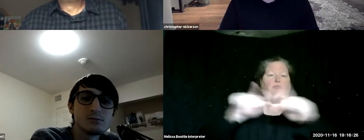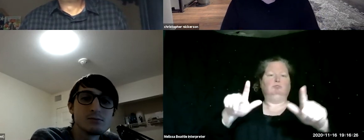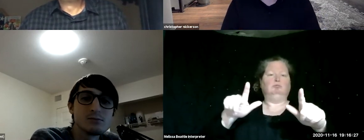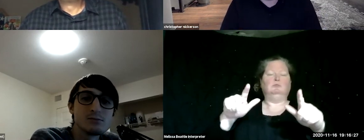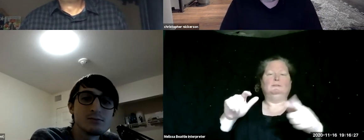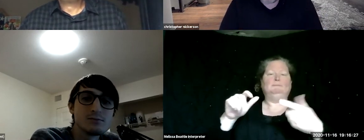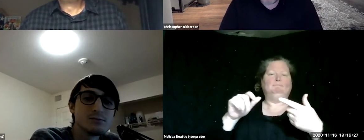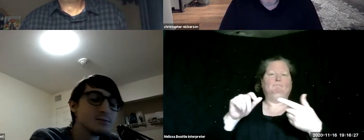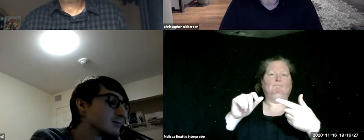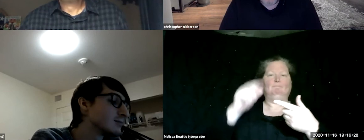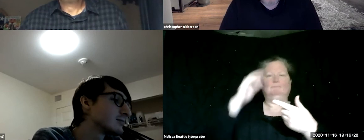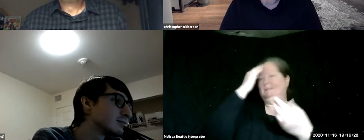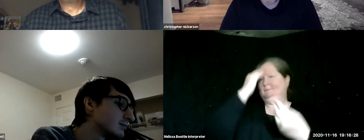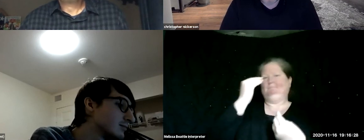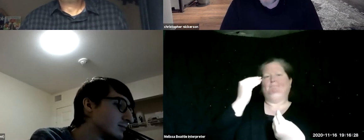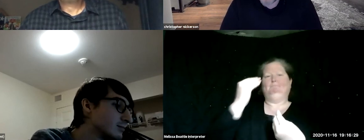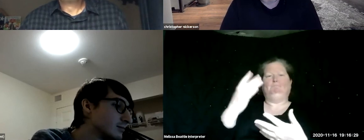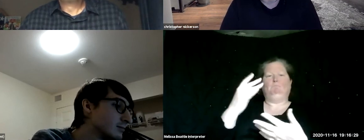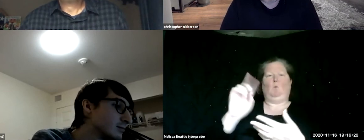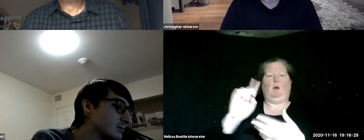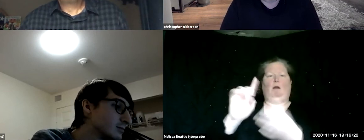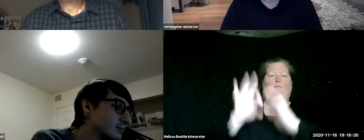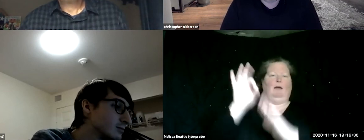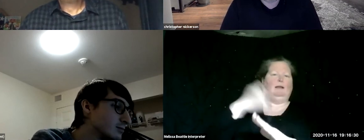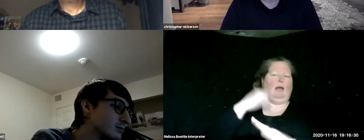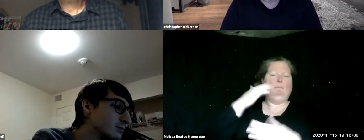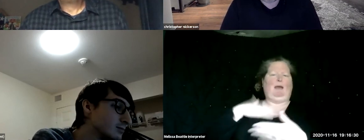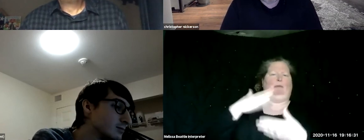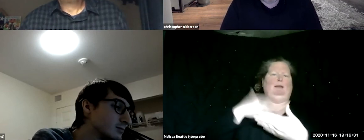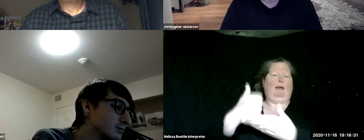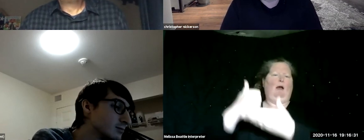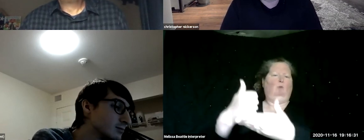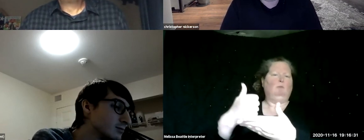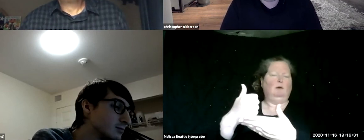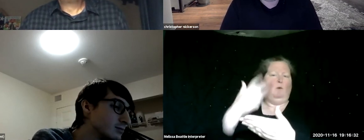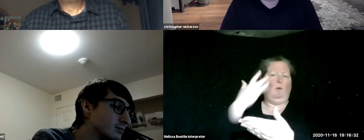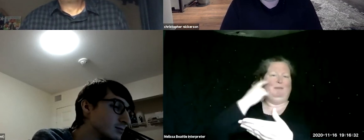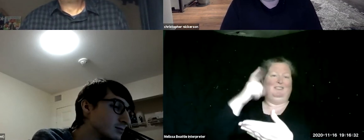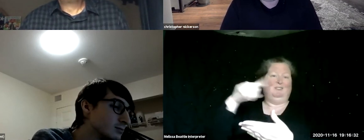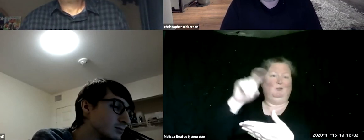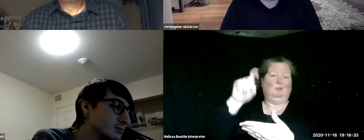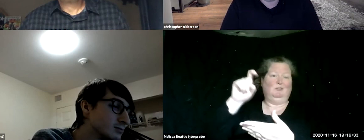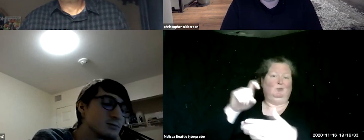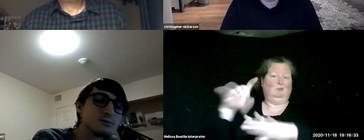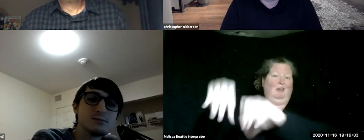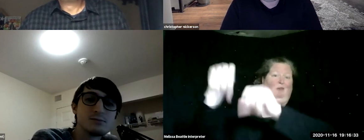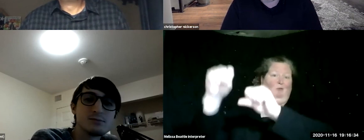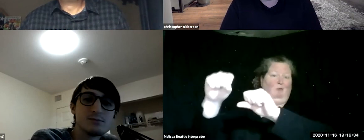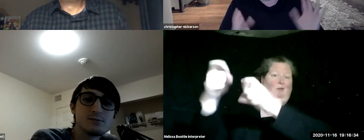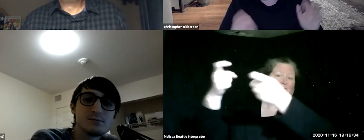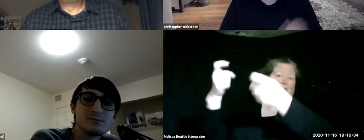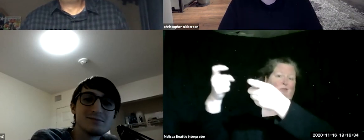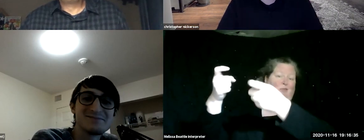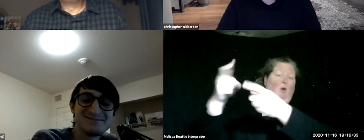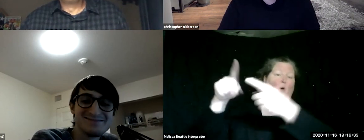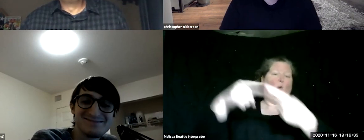stuff? I'm more than happy to help out because, you know, y'all got to take this over once I decide to move up to the